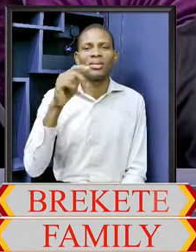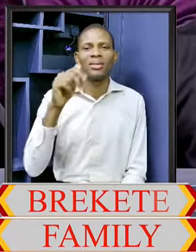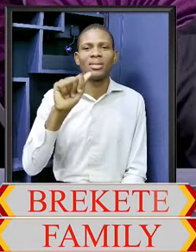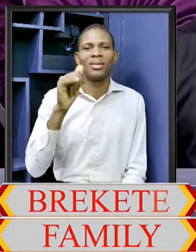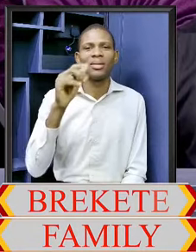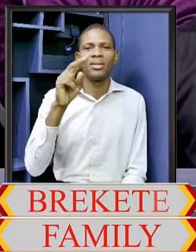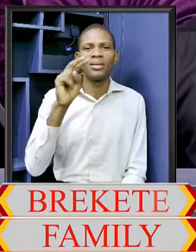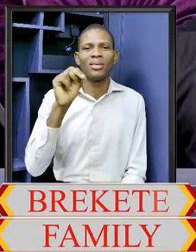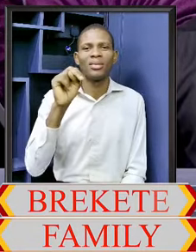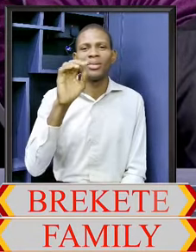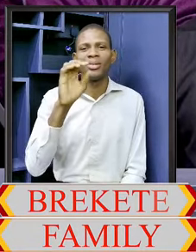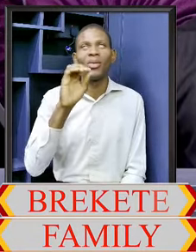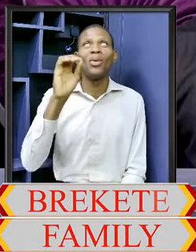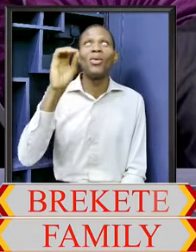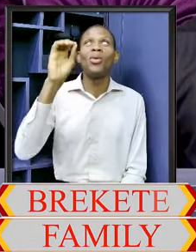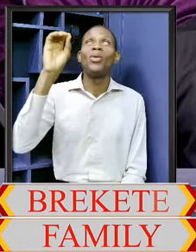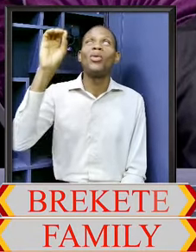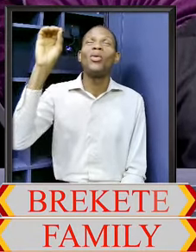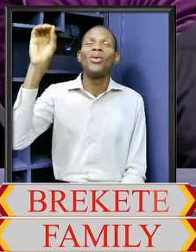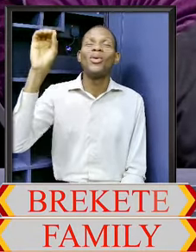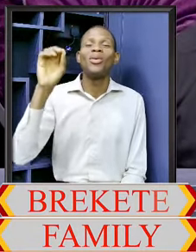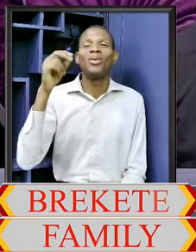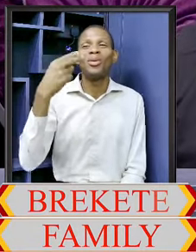Ai, oop.